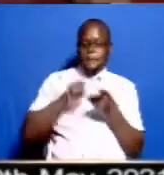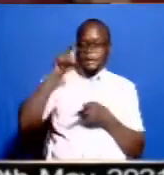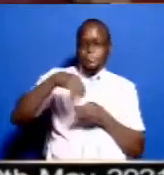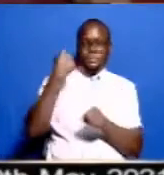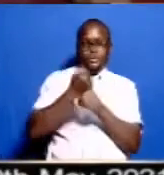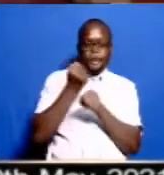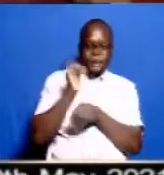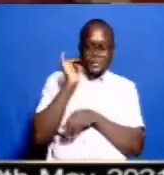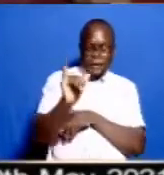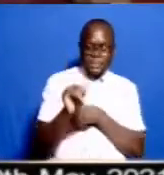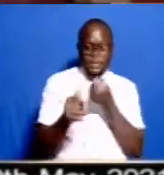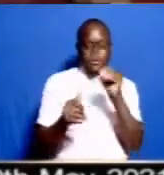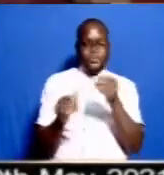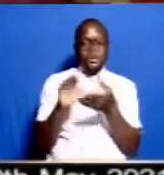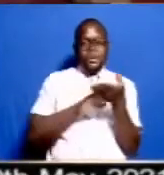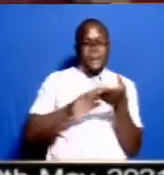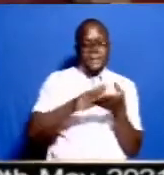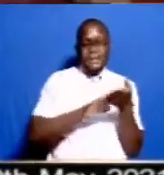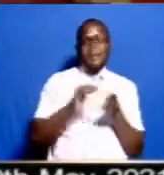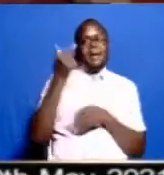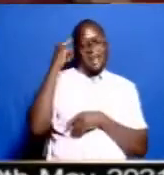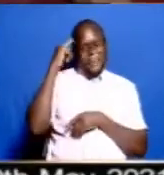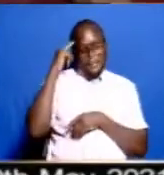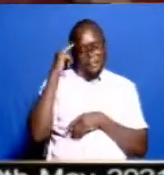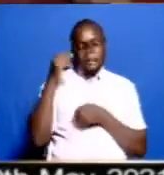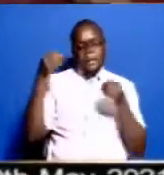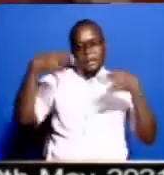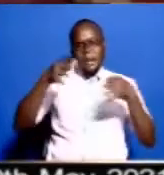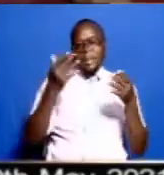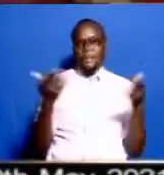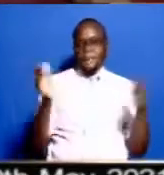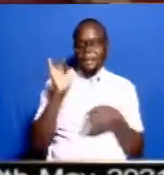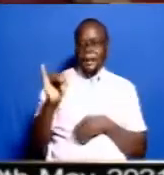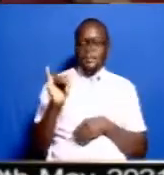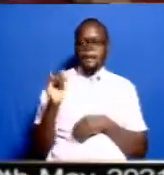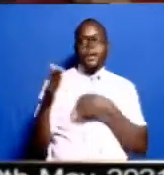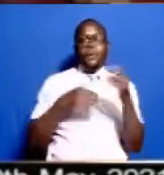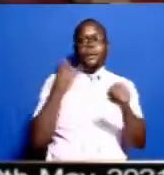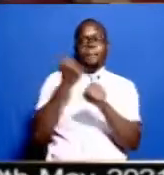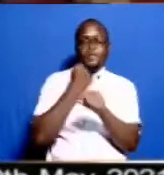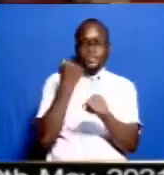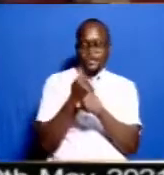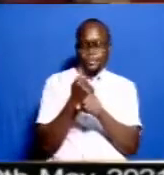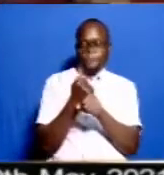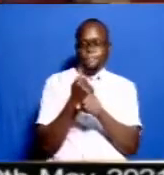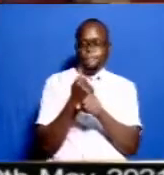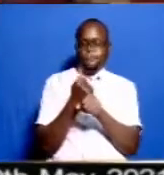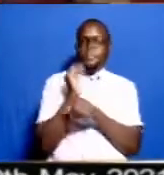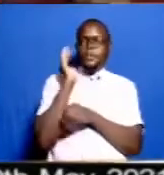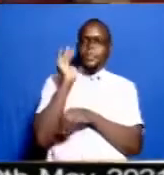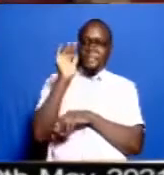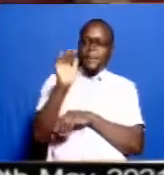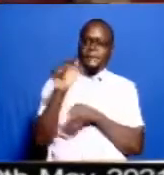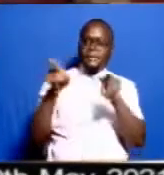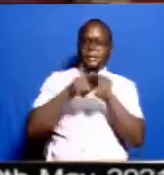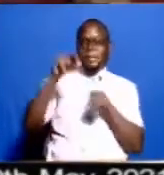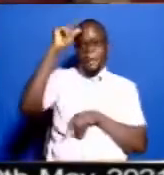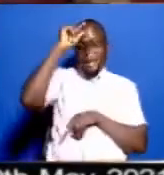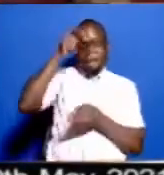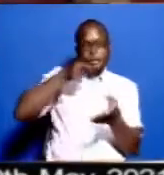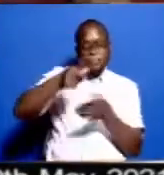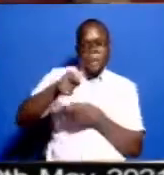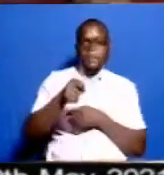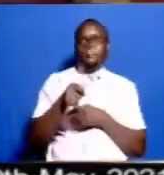doing it. So basically, I think it's a straightforward thing that whatever you do, you'll be asking the same government to pay on